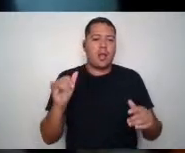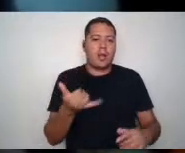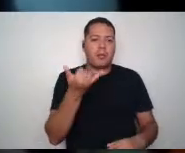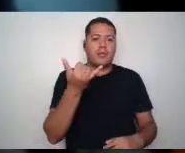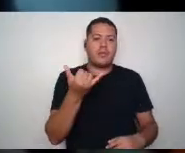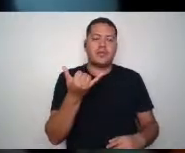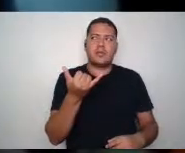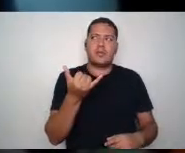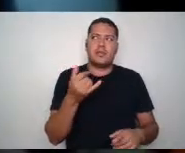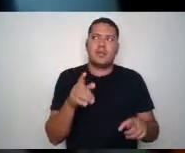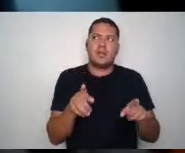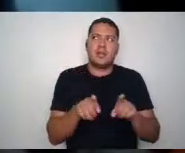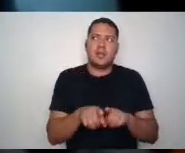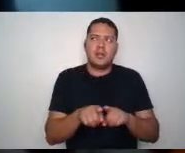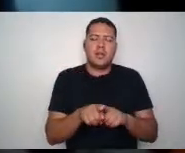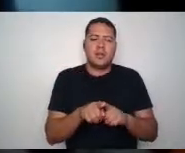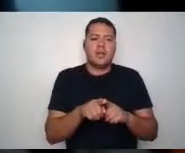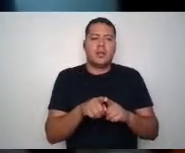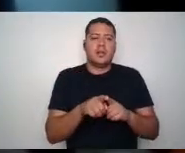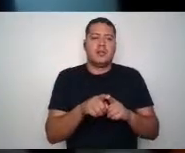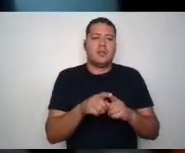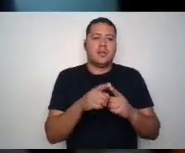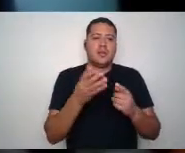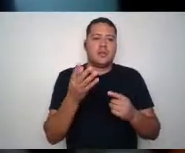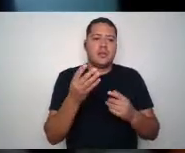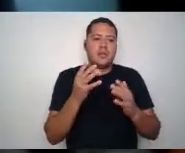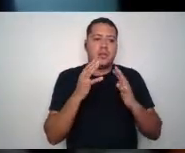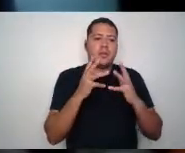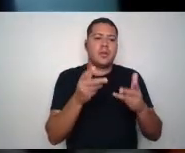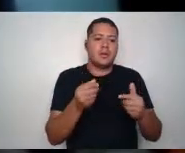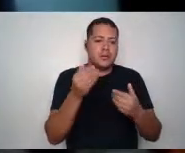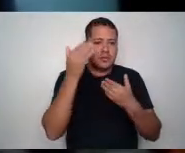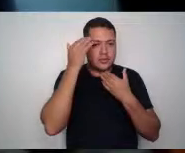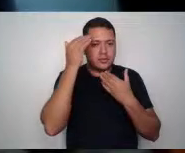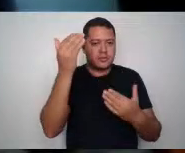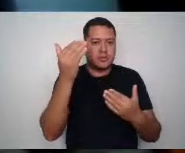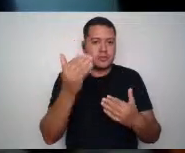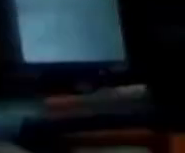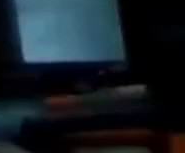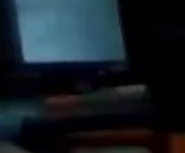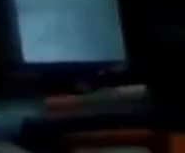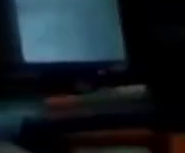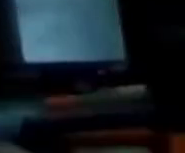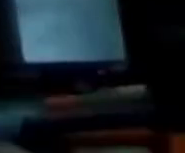a future of work that is more healthy and safe for everyone. Thank you very much.